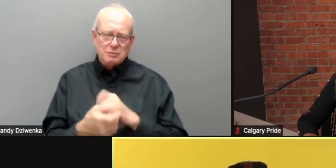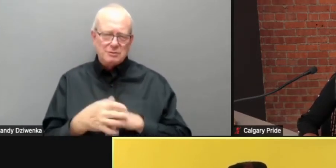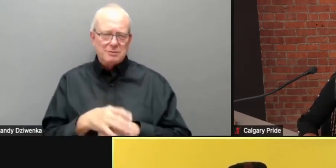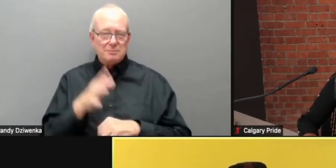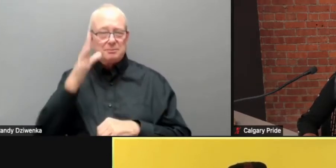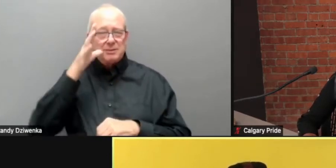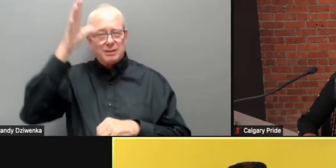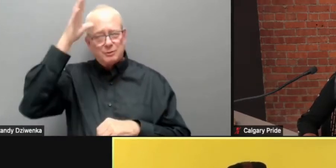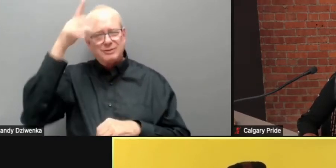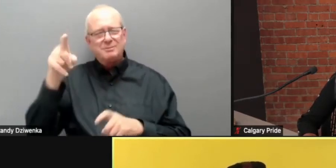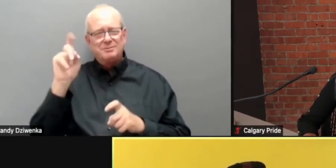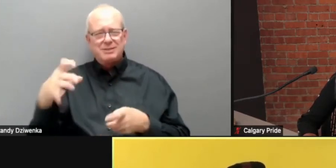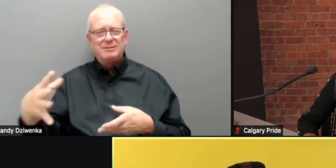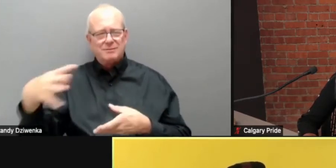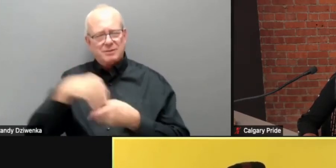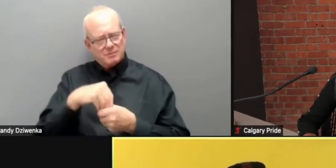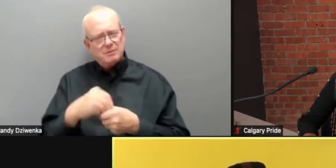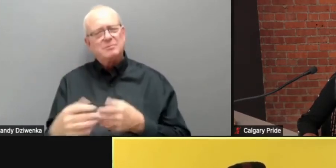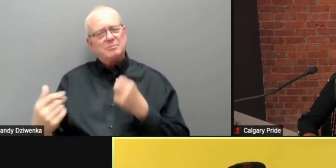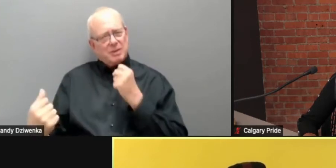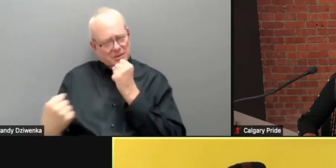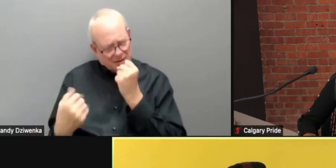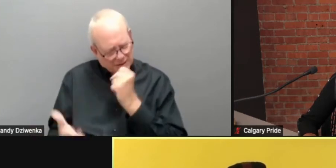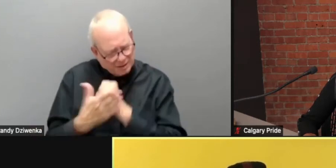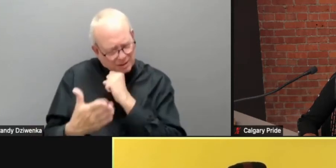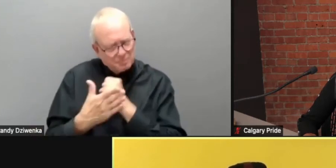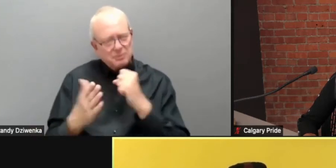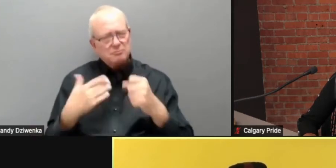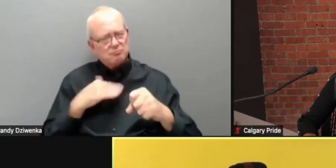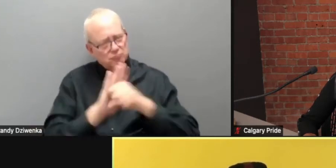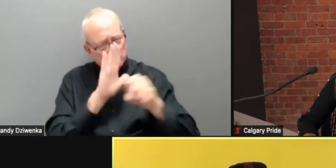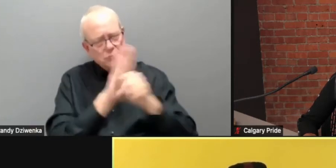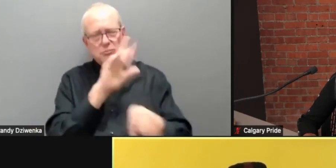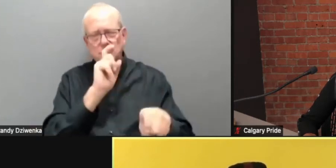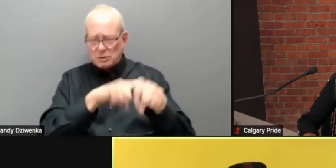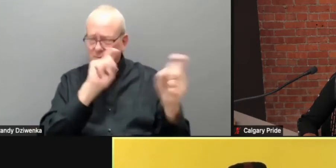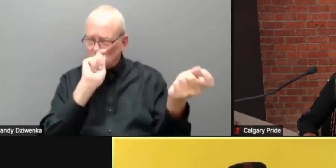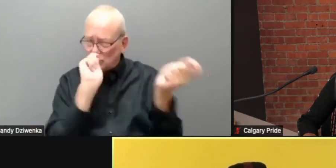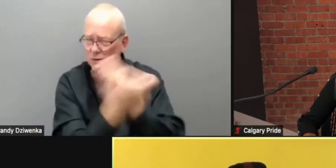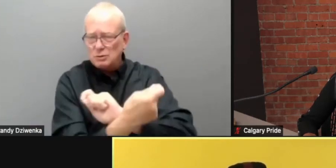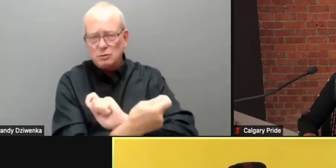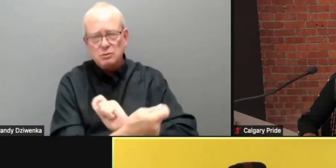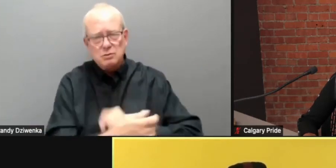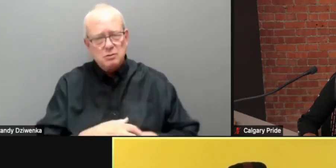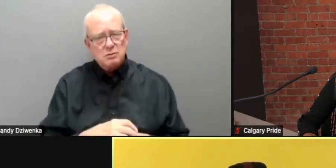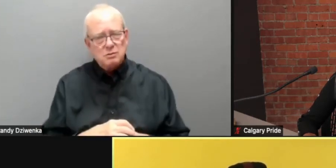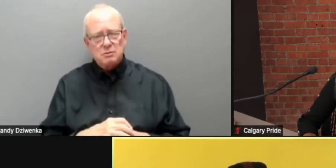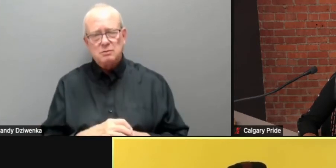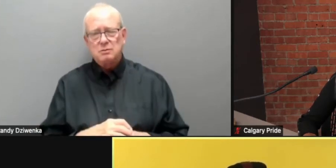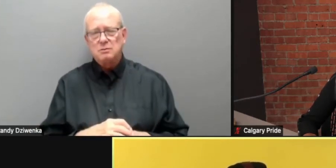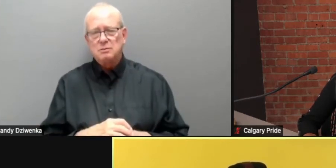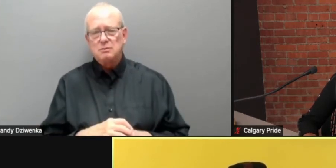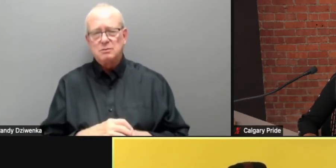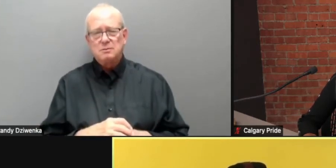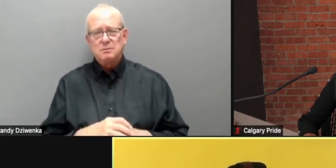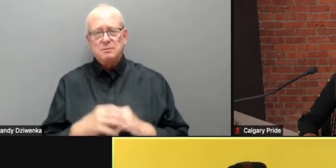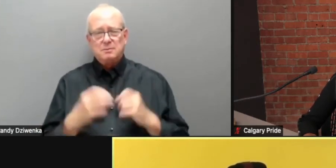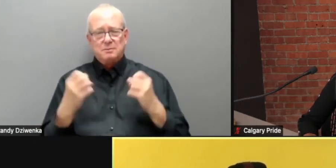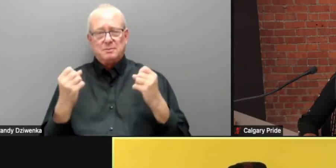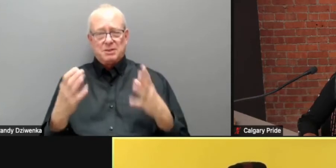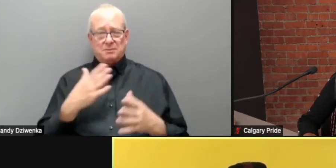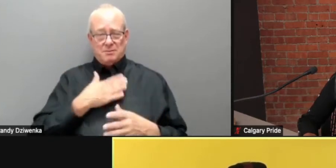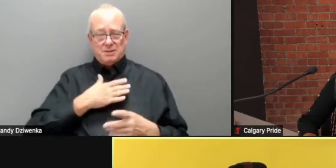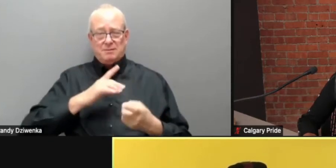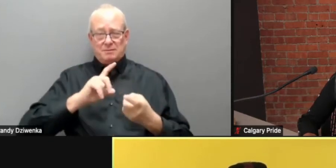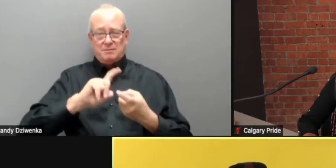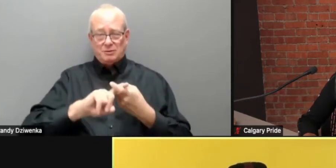even though I know so many friends who are who have the first generation, second